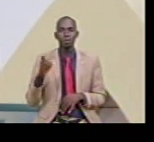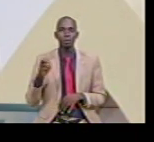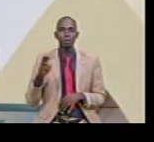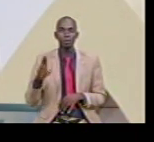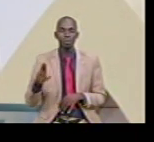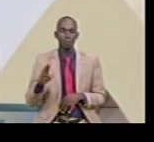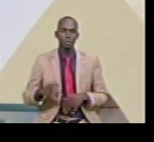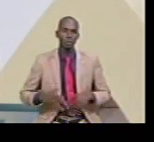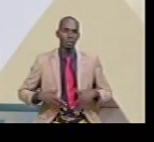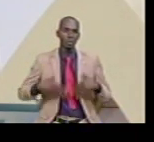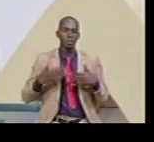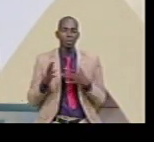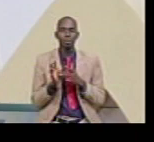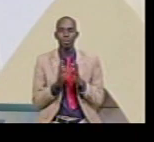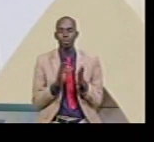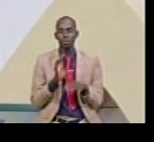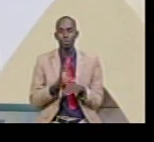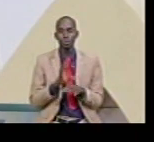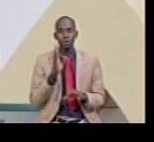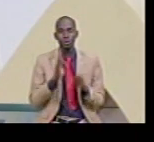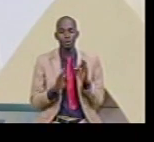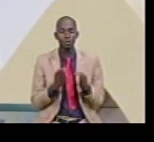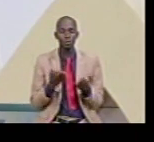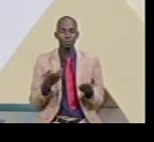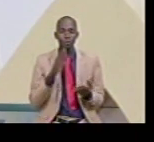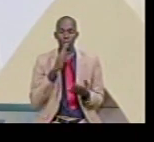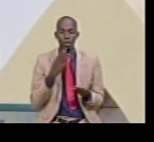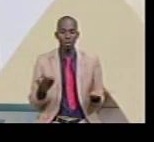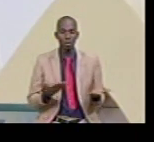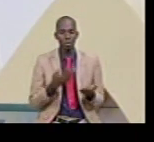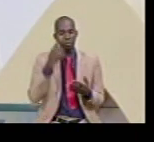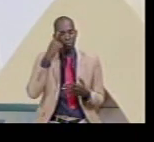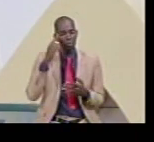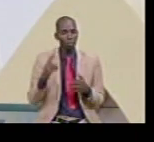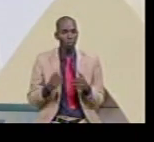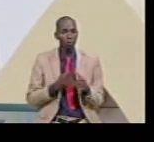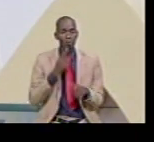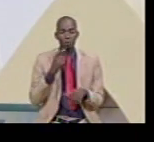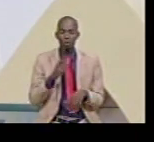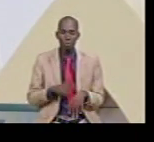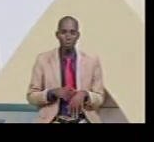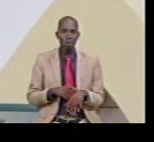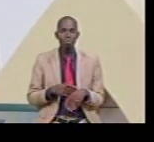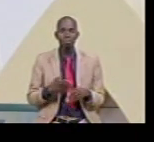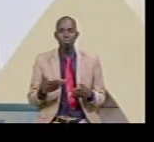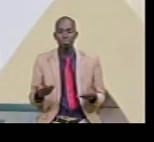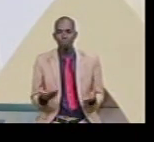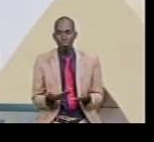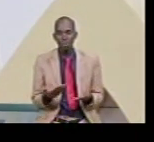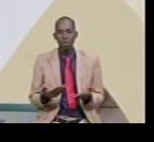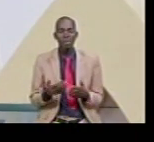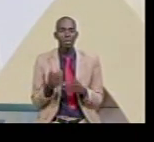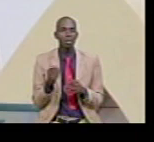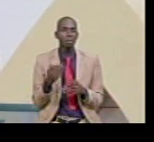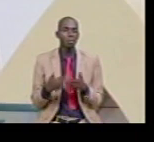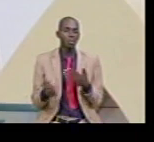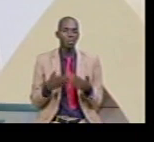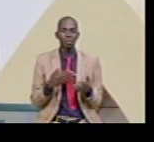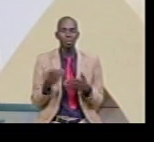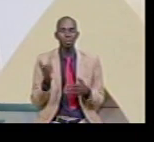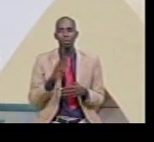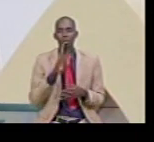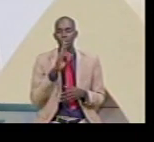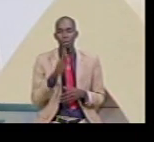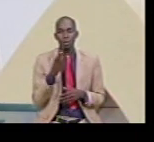being in our midst, in any of the hall, the ground floor, the first gallery, the second gallery, can